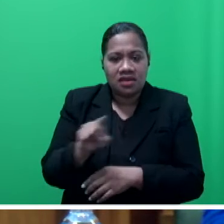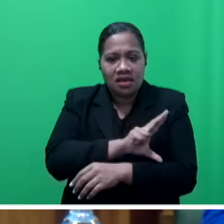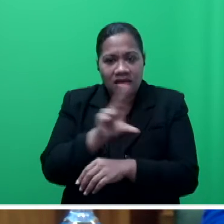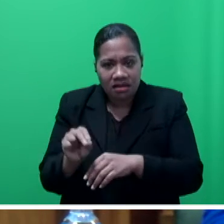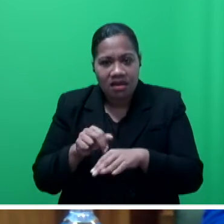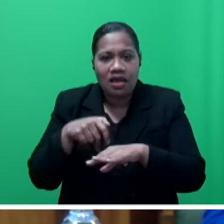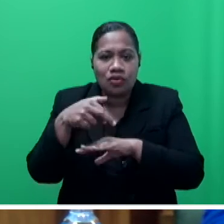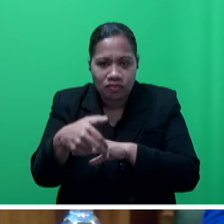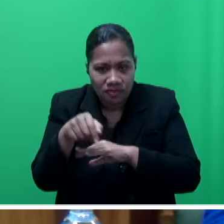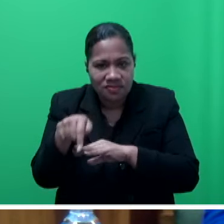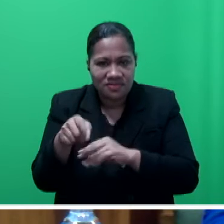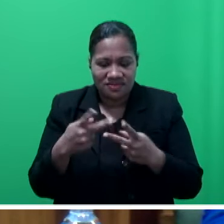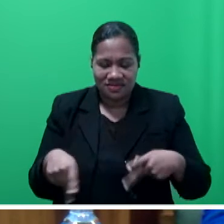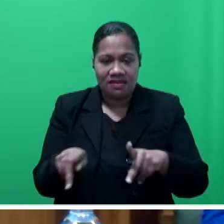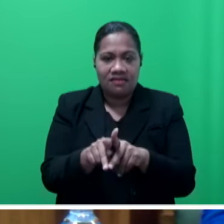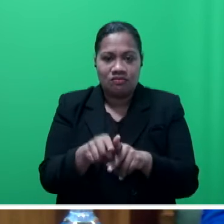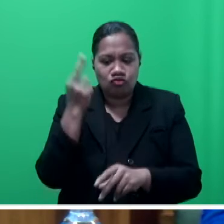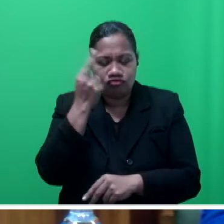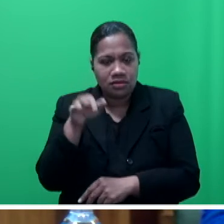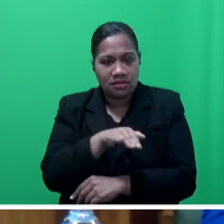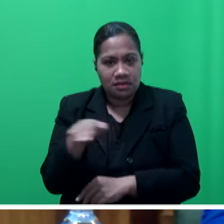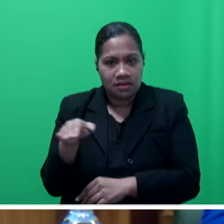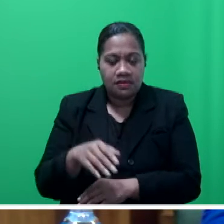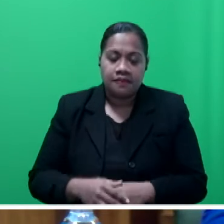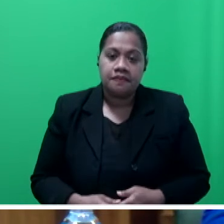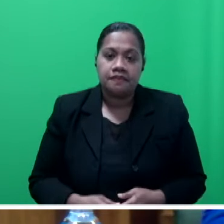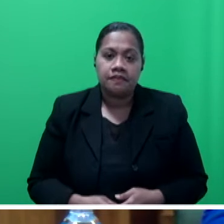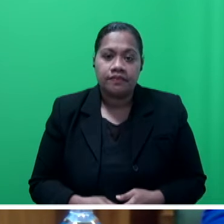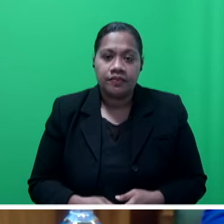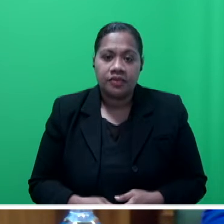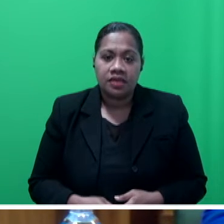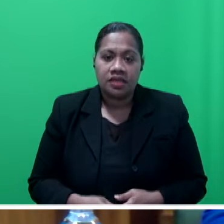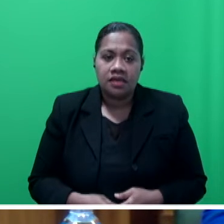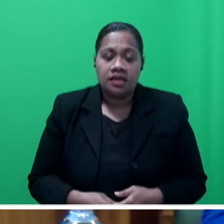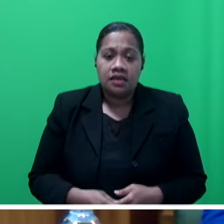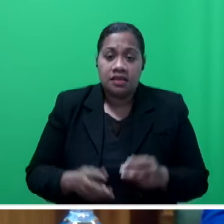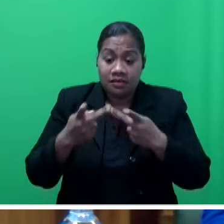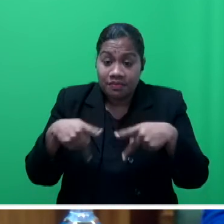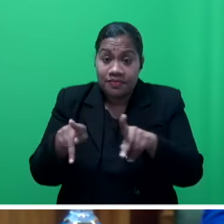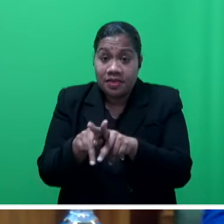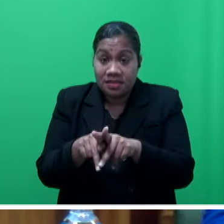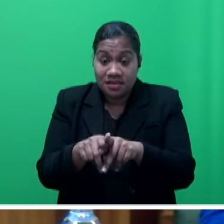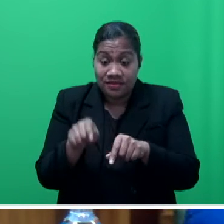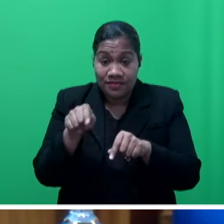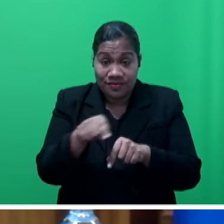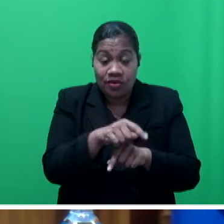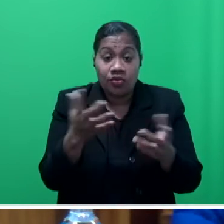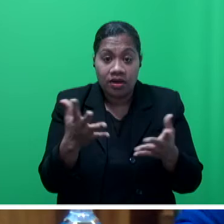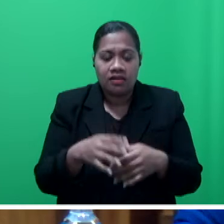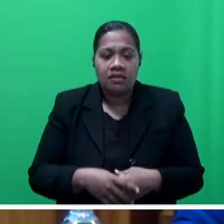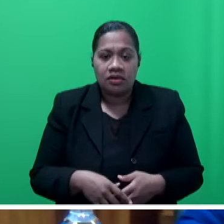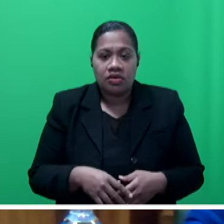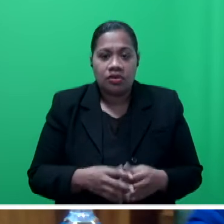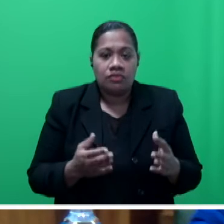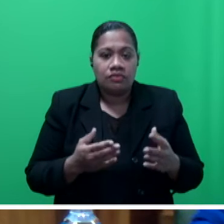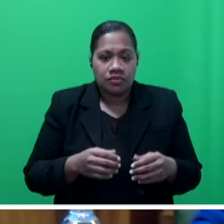at-risk infrastructure. The selection of these bridges and jetties is determined on the inspection carried out through our national